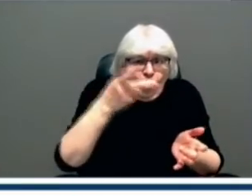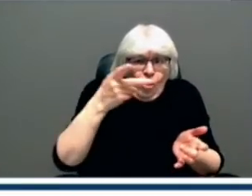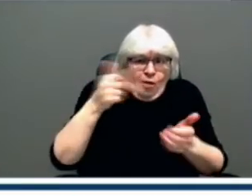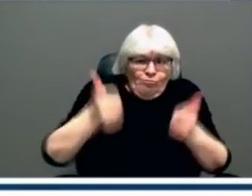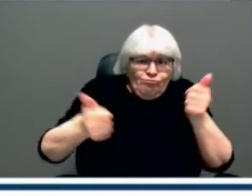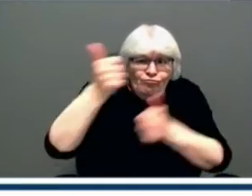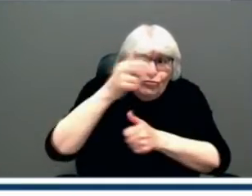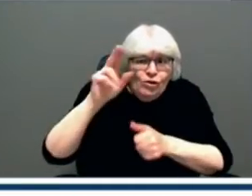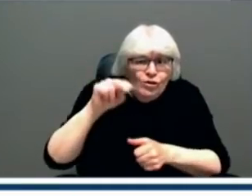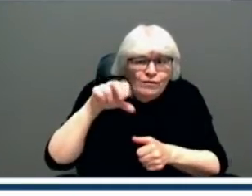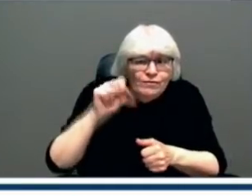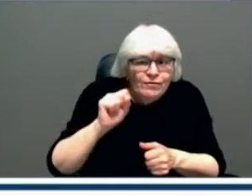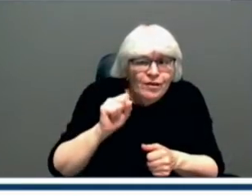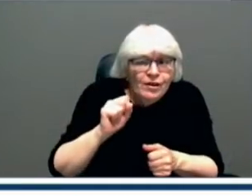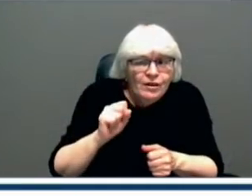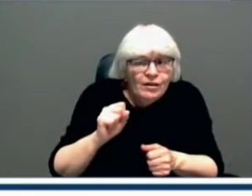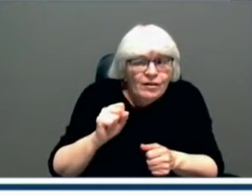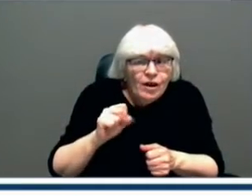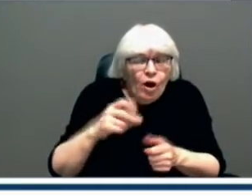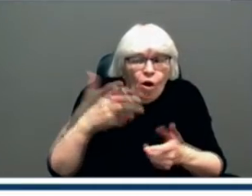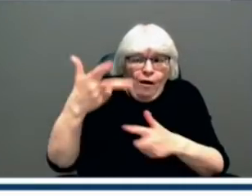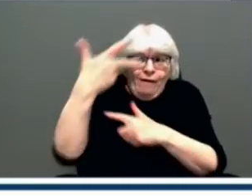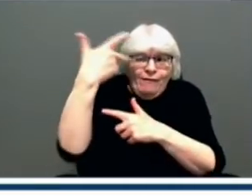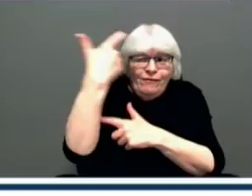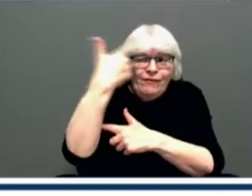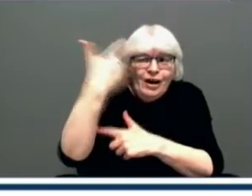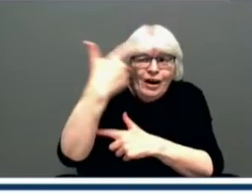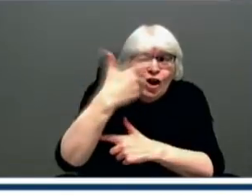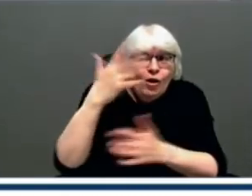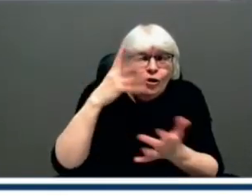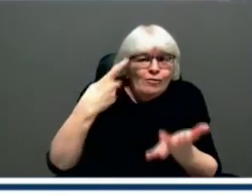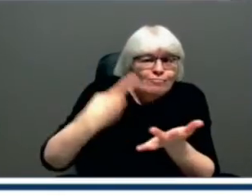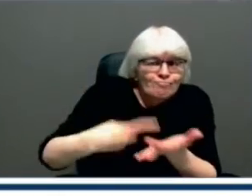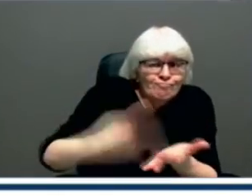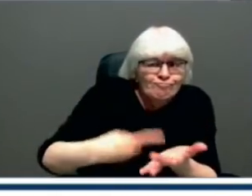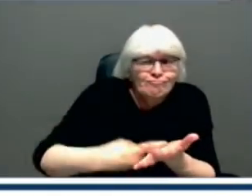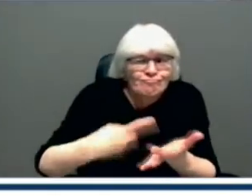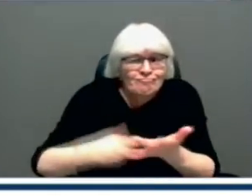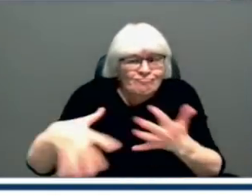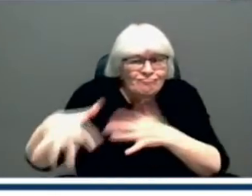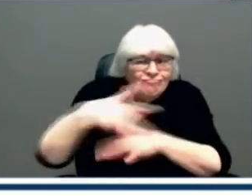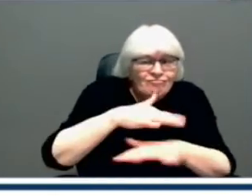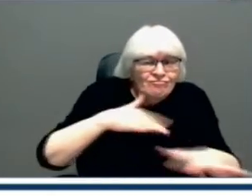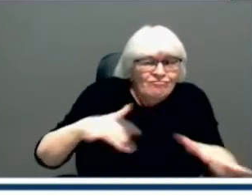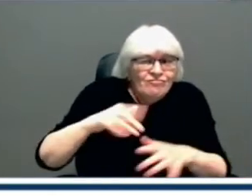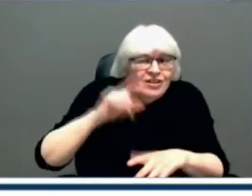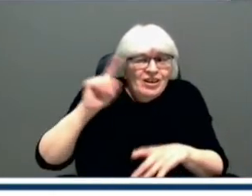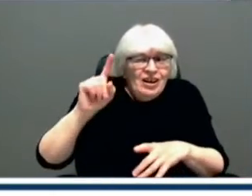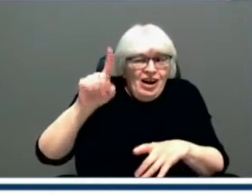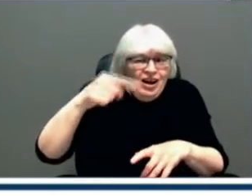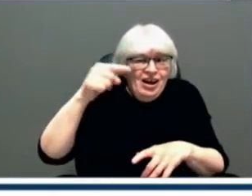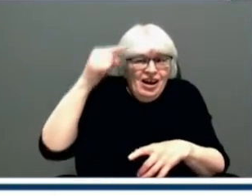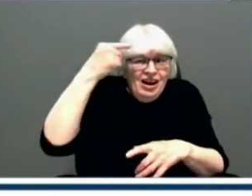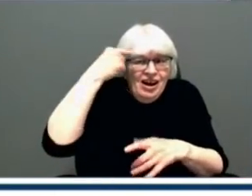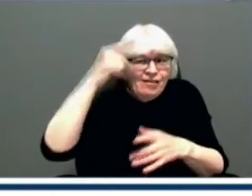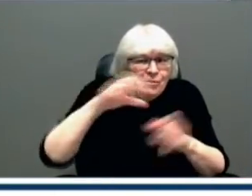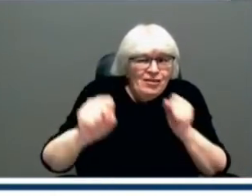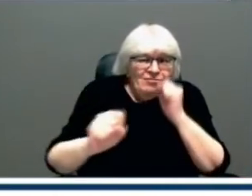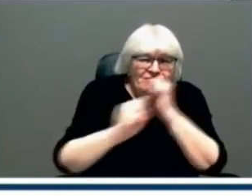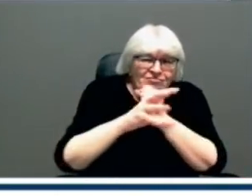It's all around us. Yet there's advertising coming from the government saying, let's get back out there.